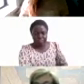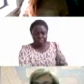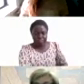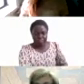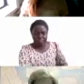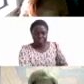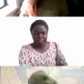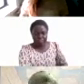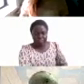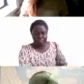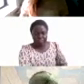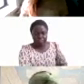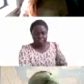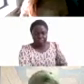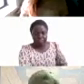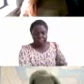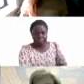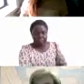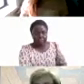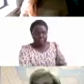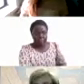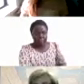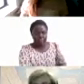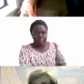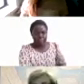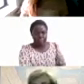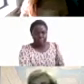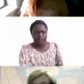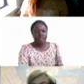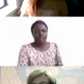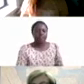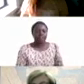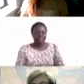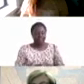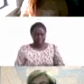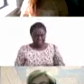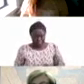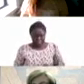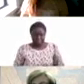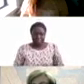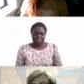decisions on their own concerning their own sexual and reproductive health.